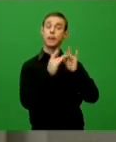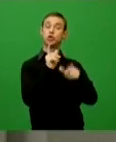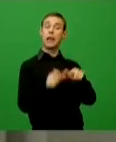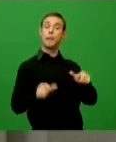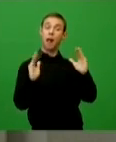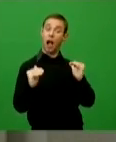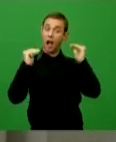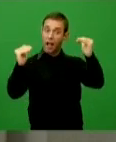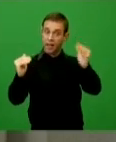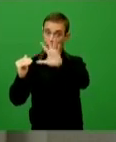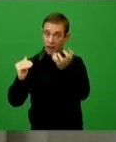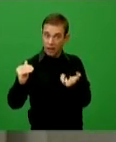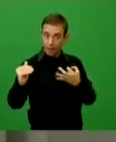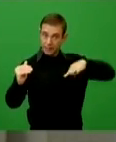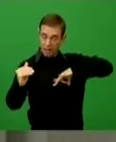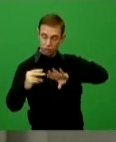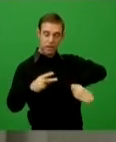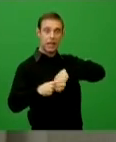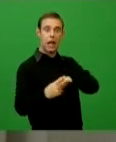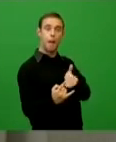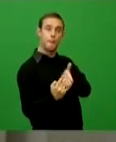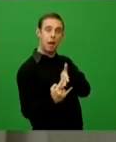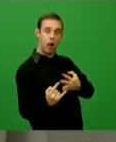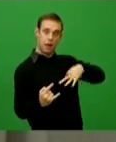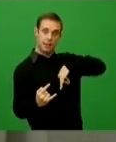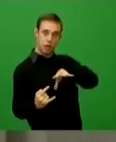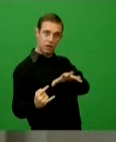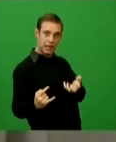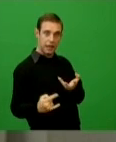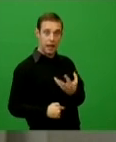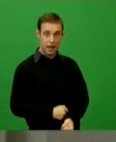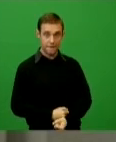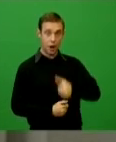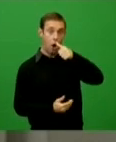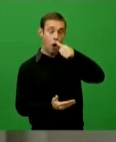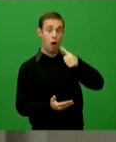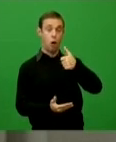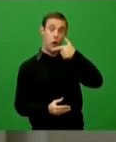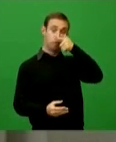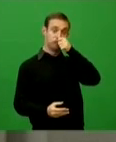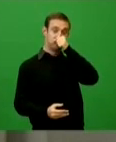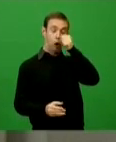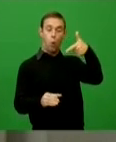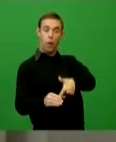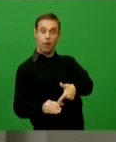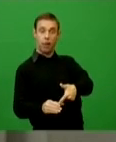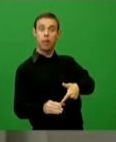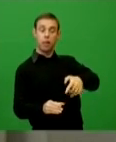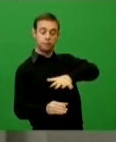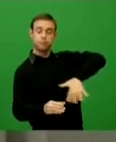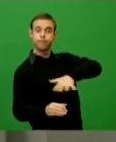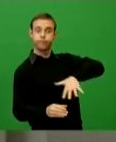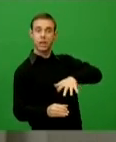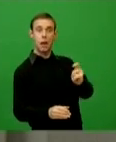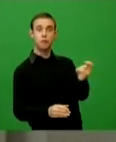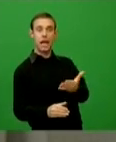upper-income earners. International oil prices have declined following increased oil inventories and weak